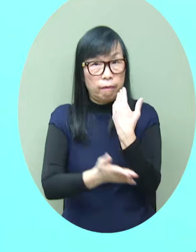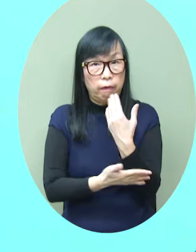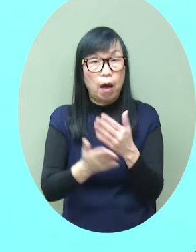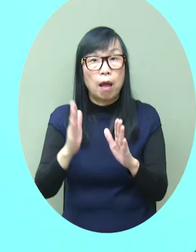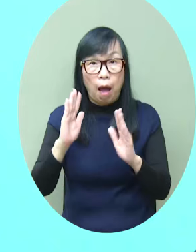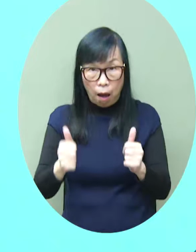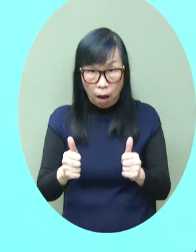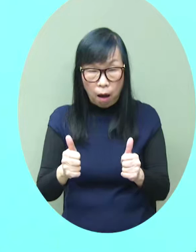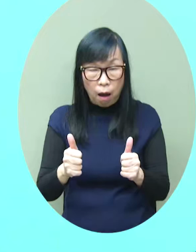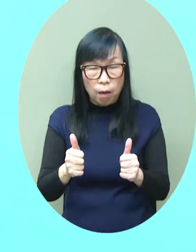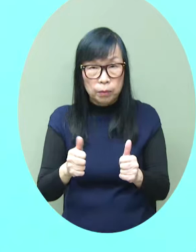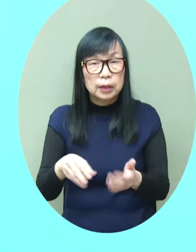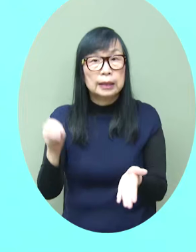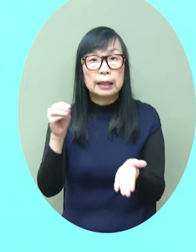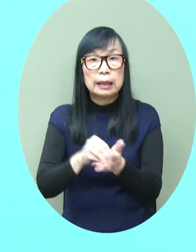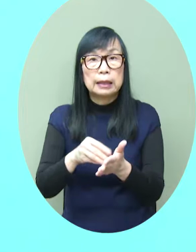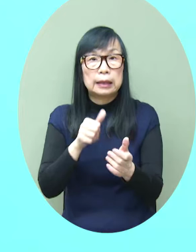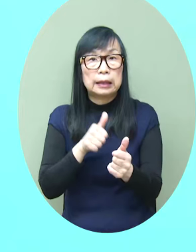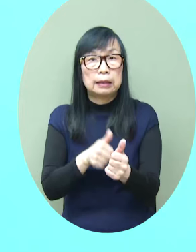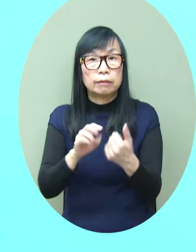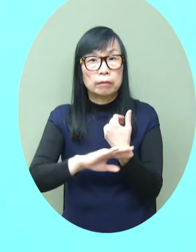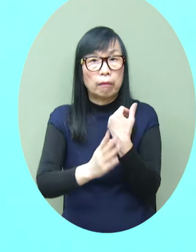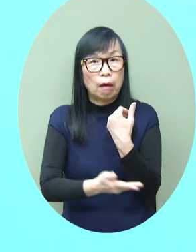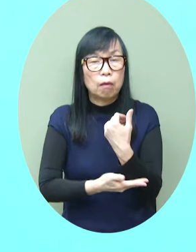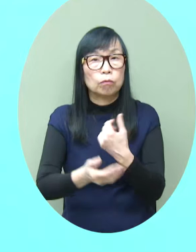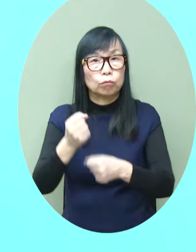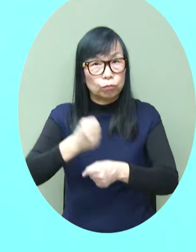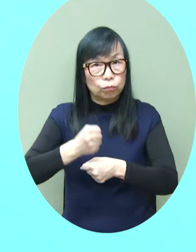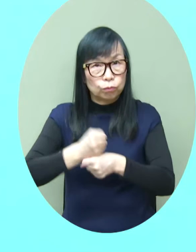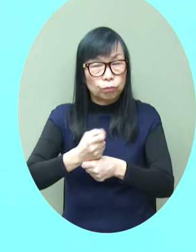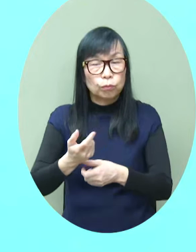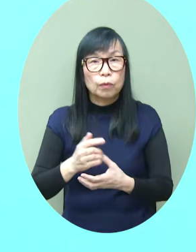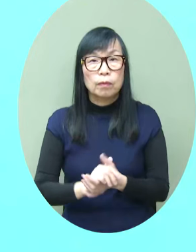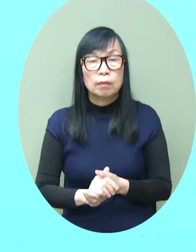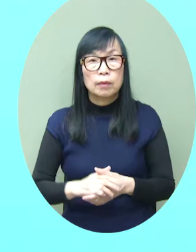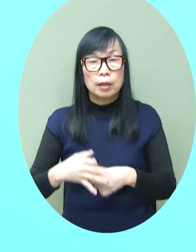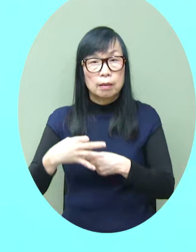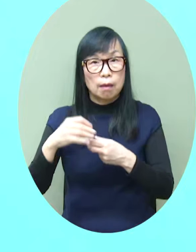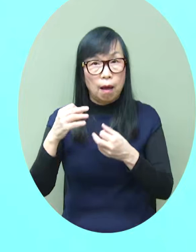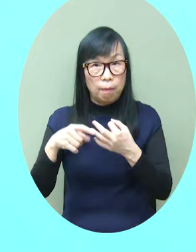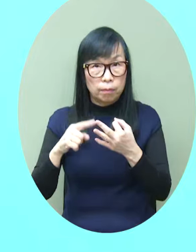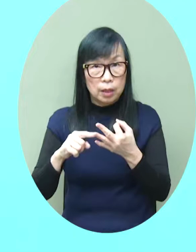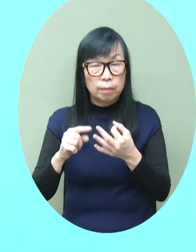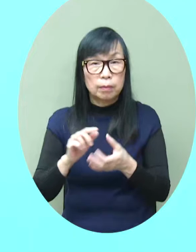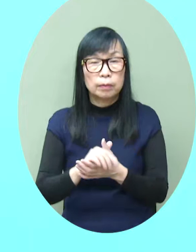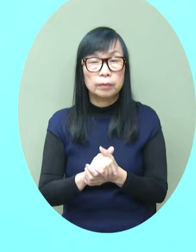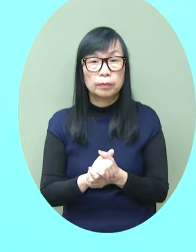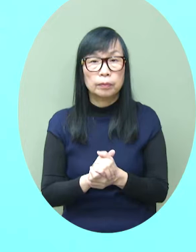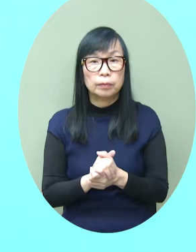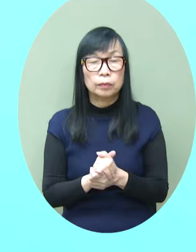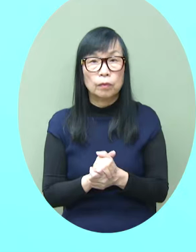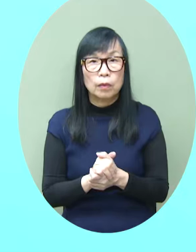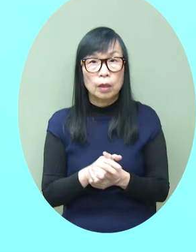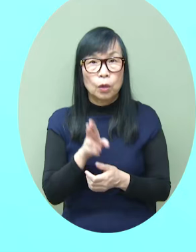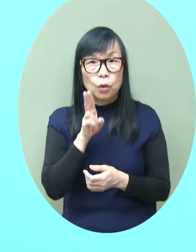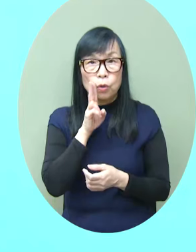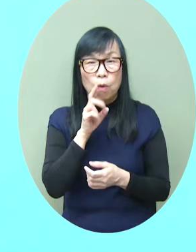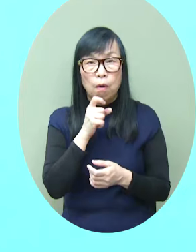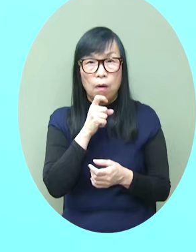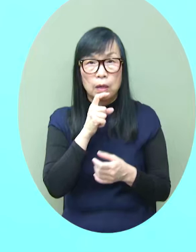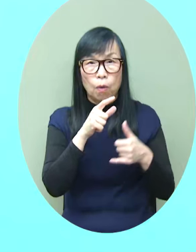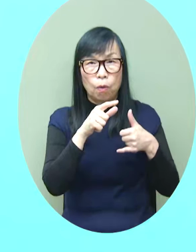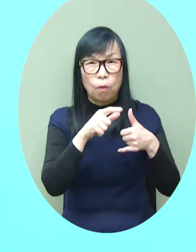law. Now, the third point I want to make is when people try to allege and accuse the national security law for